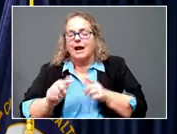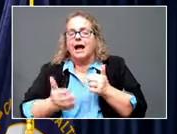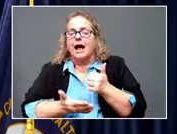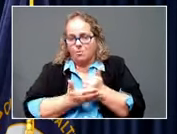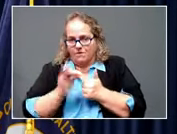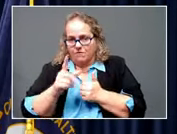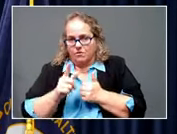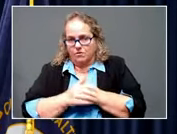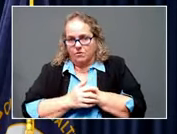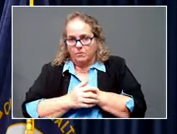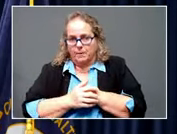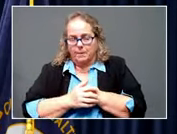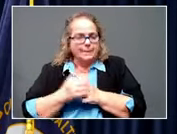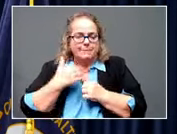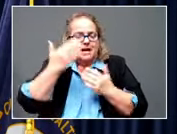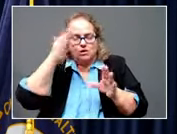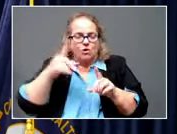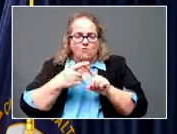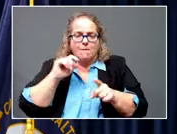airlines how much of it is a